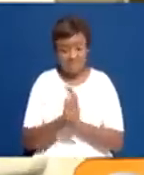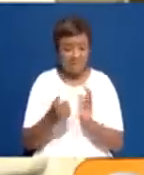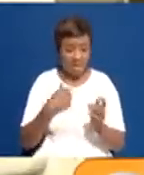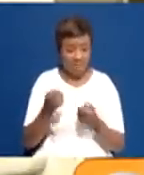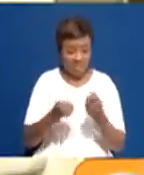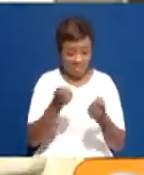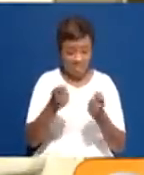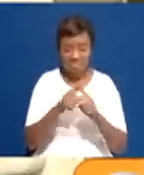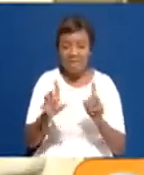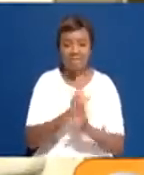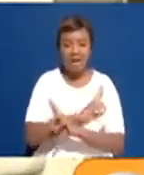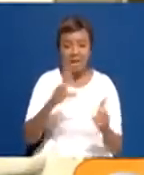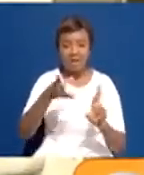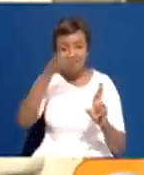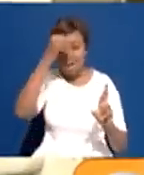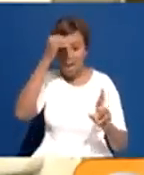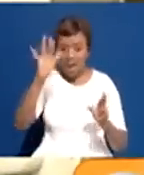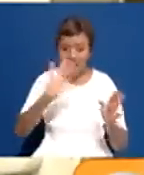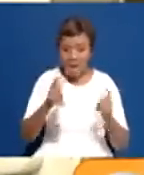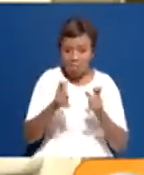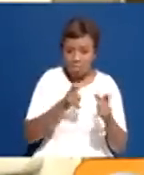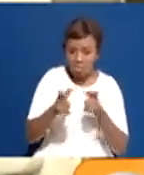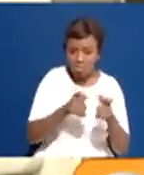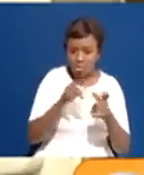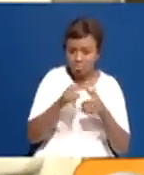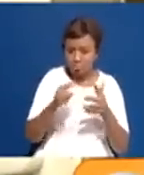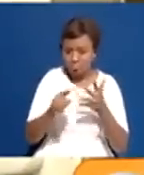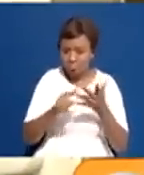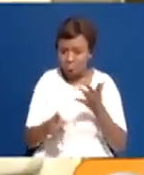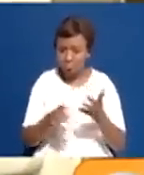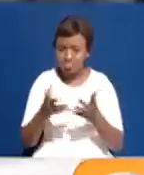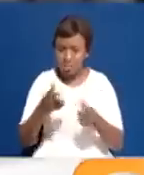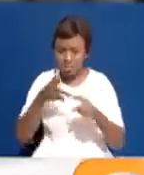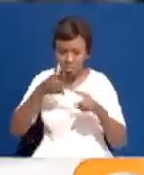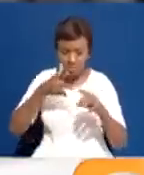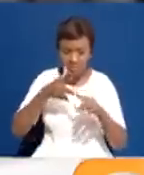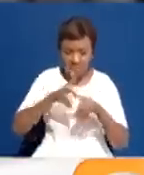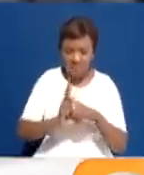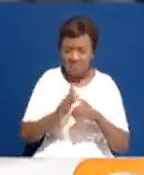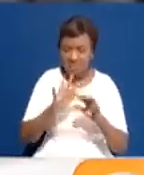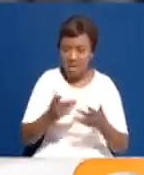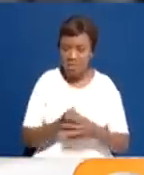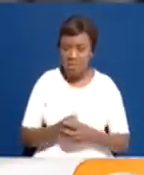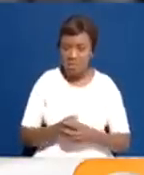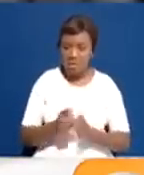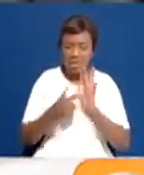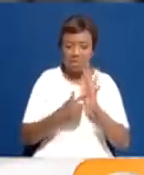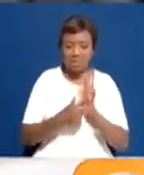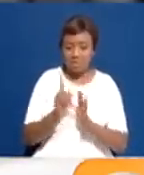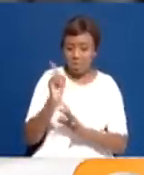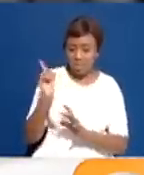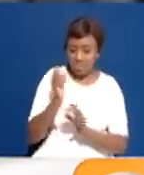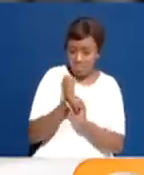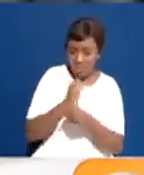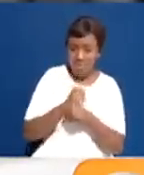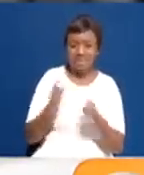how to implement the drawings, when, on what position have to be installed. What we are constructing here is compatible with